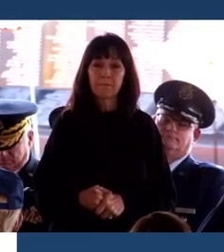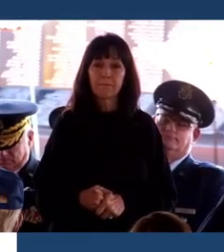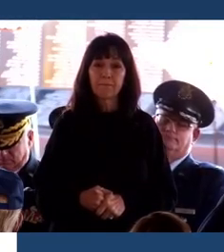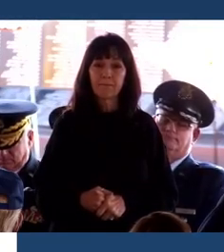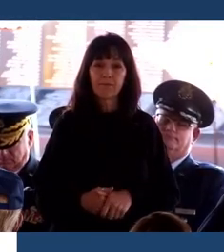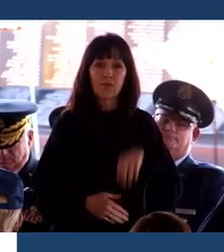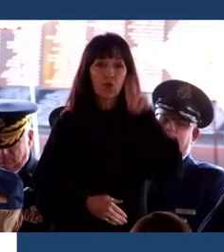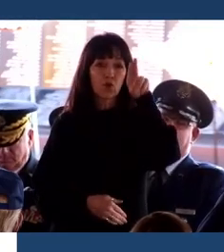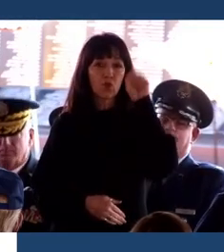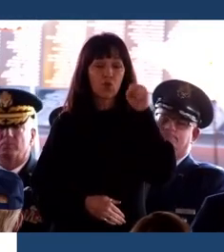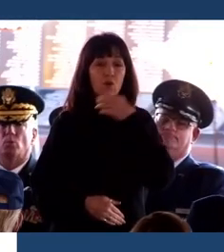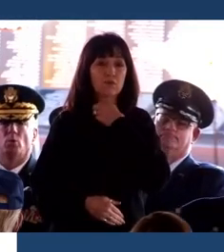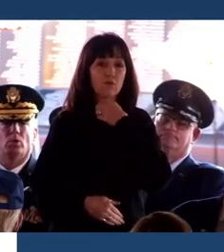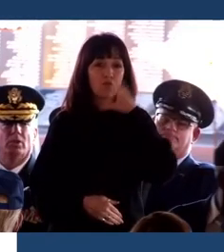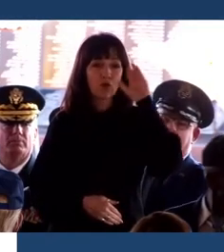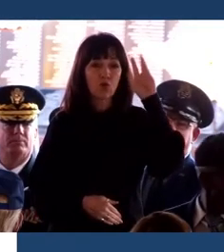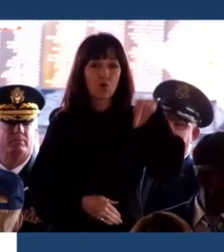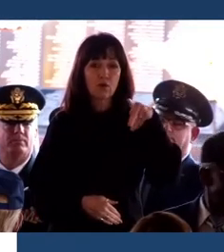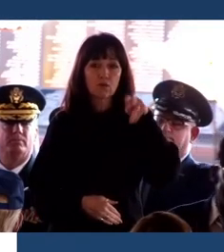United States Marine Corps,